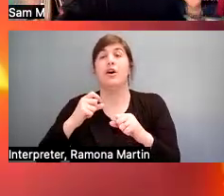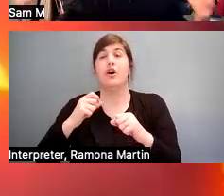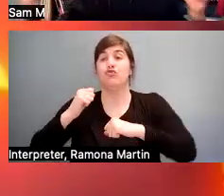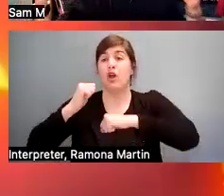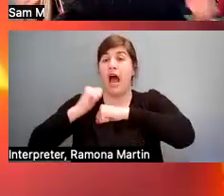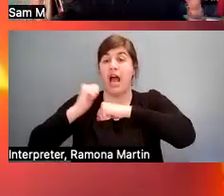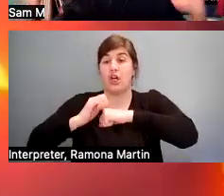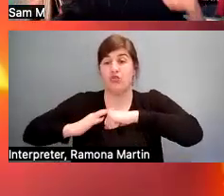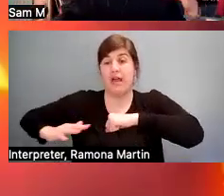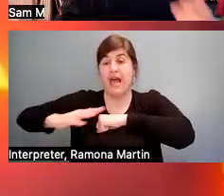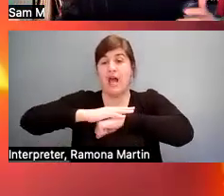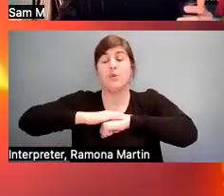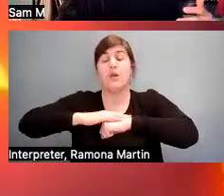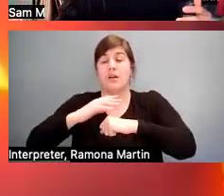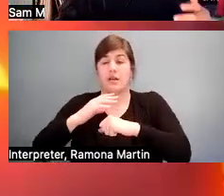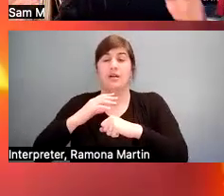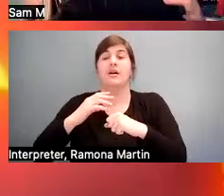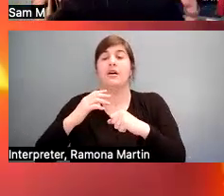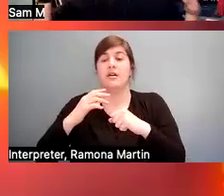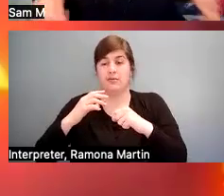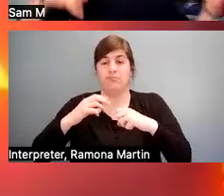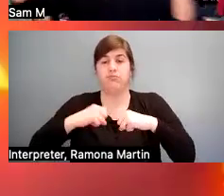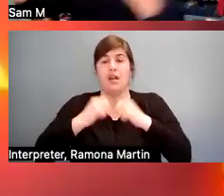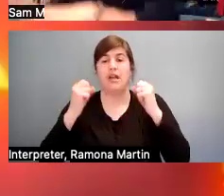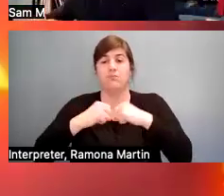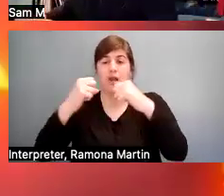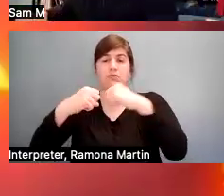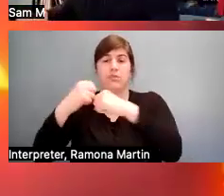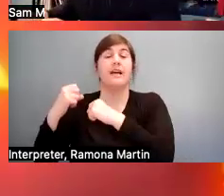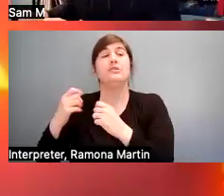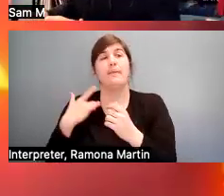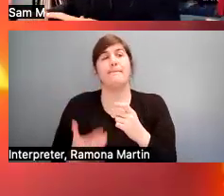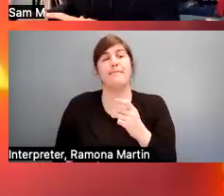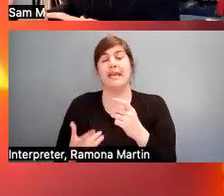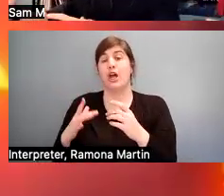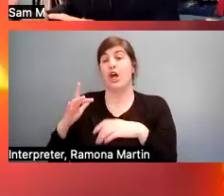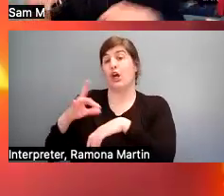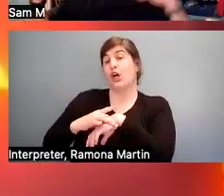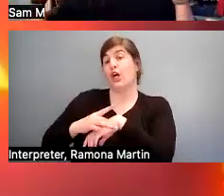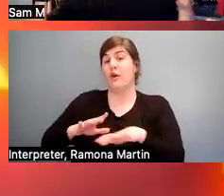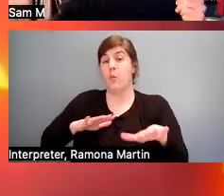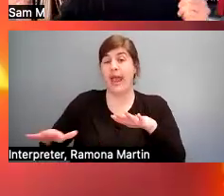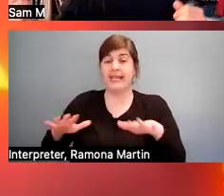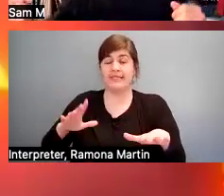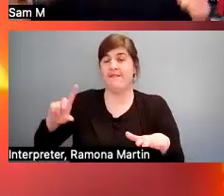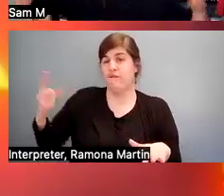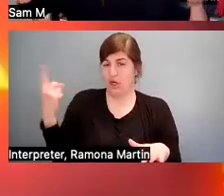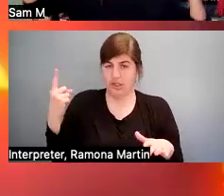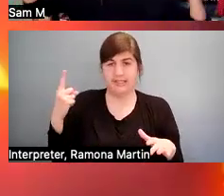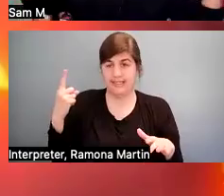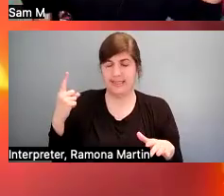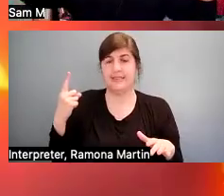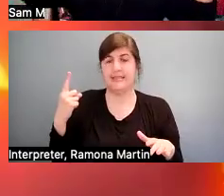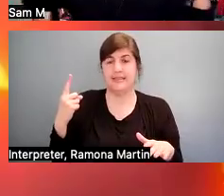So normally there are always earthquakes that accompany when a volcano is erupting. So, and there's lots of them. It's not just